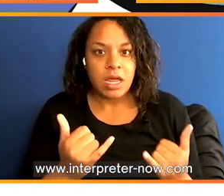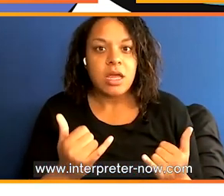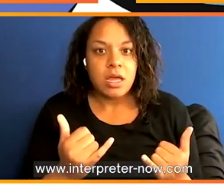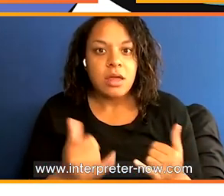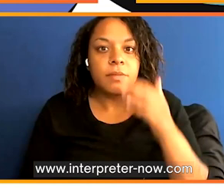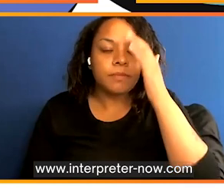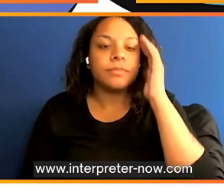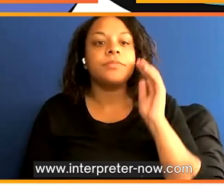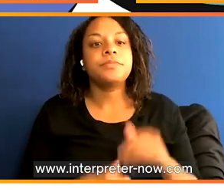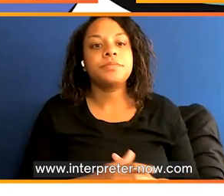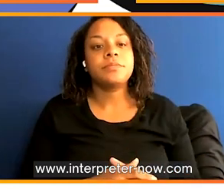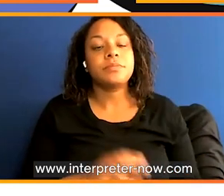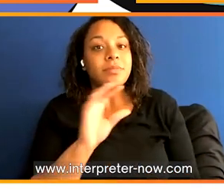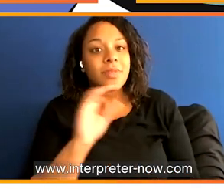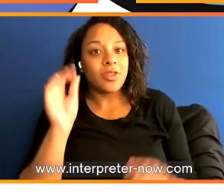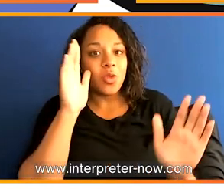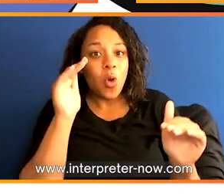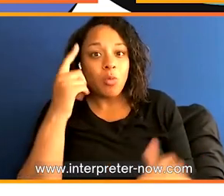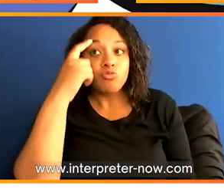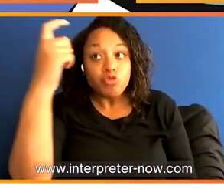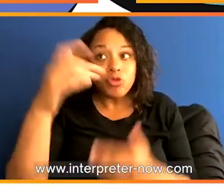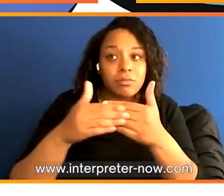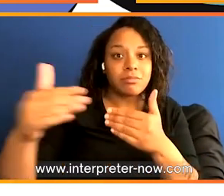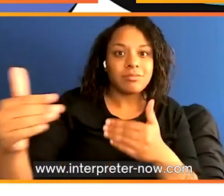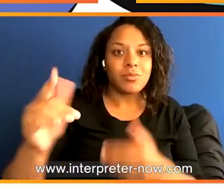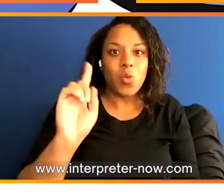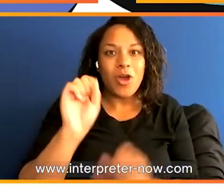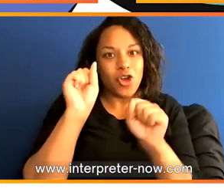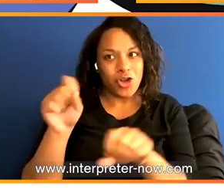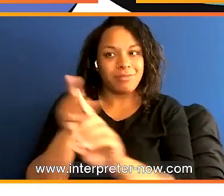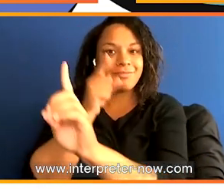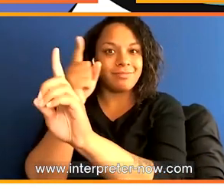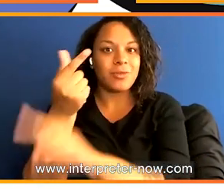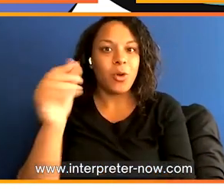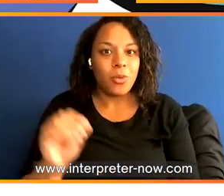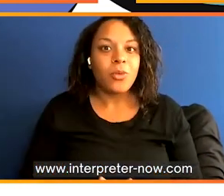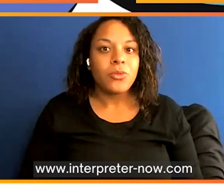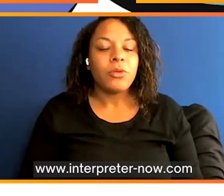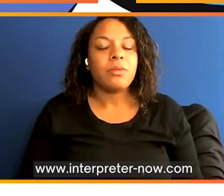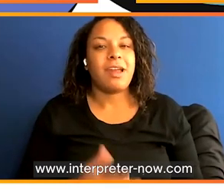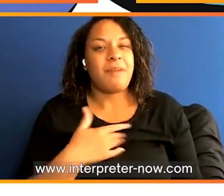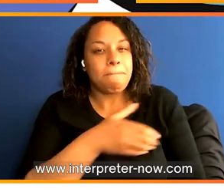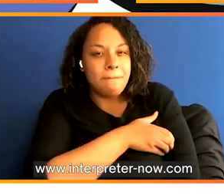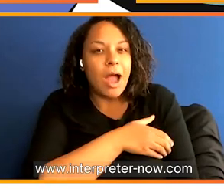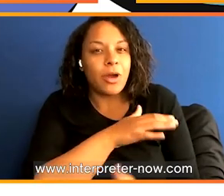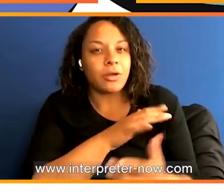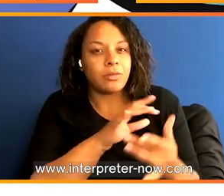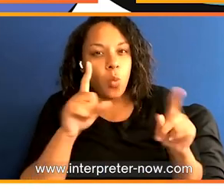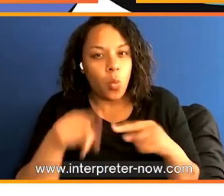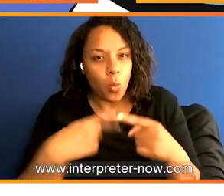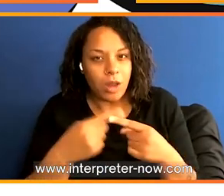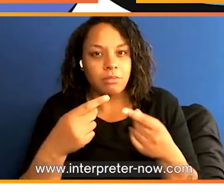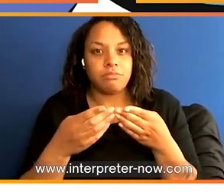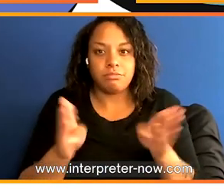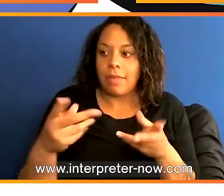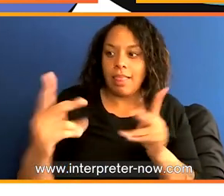And, you know, and then I also think about the hopes and dreams that they do have on where it can go, you know? And so there's power in